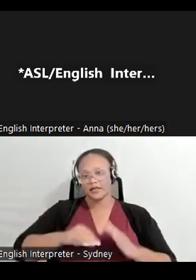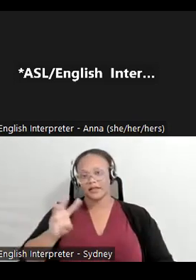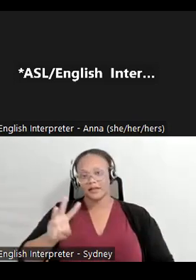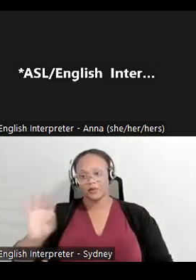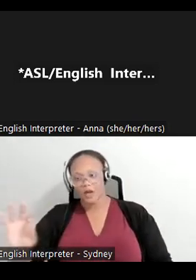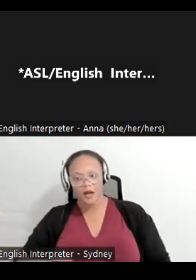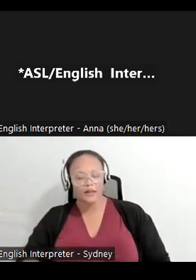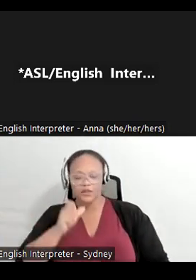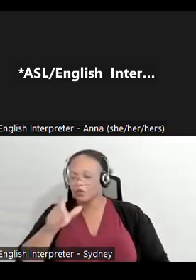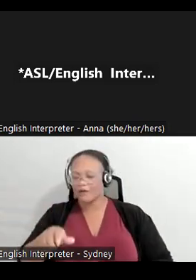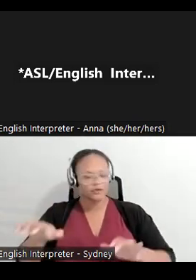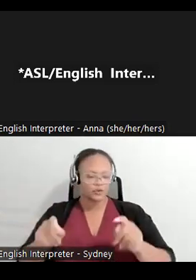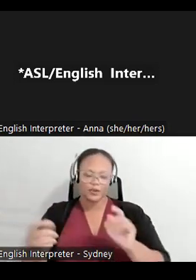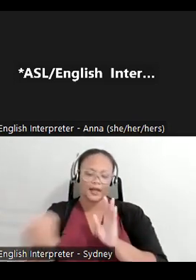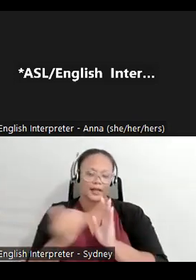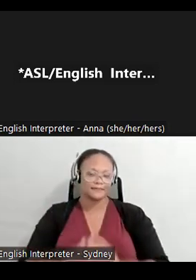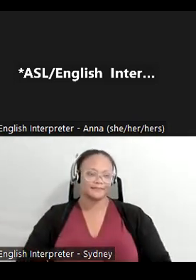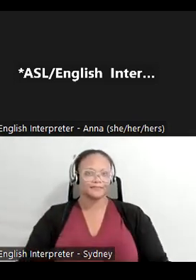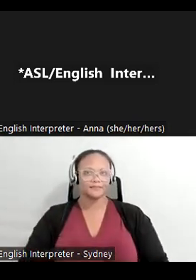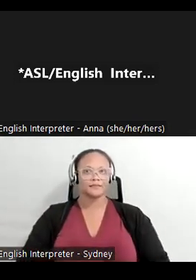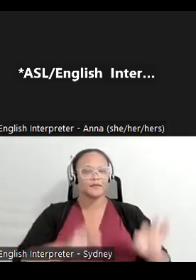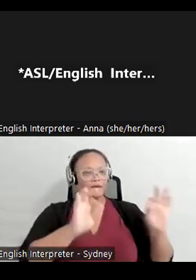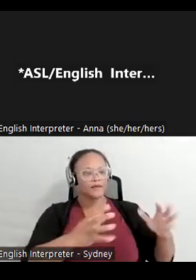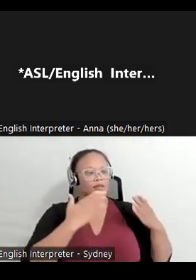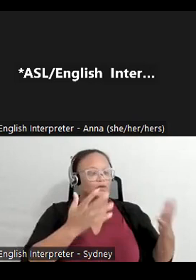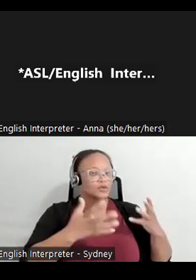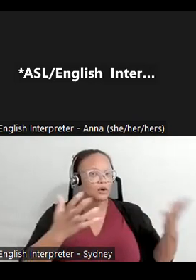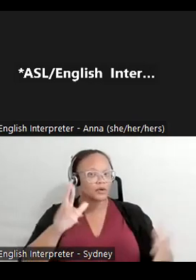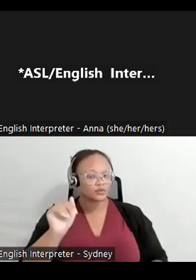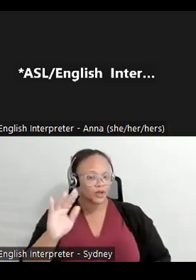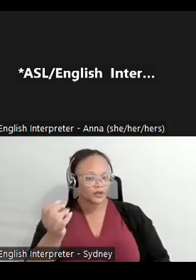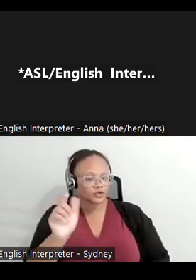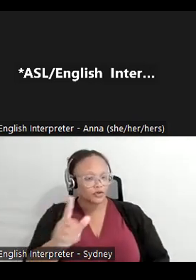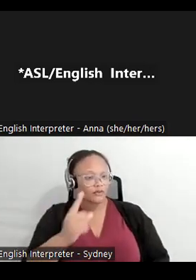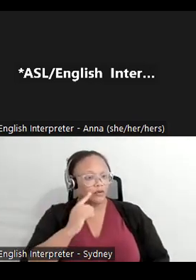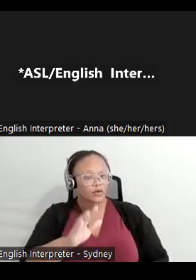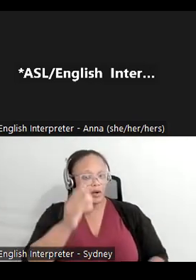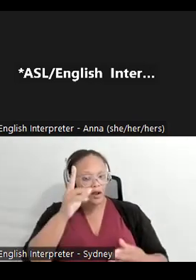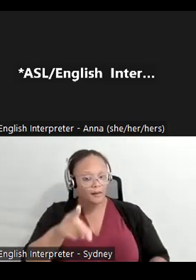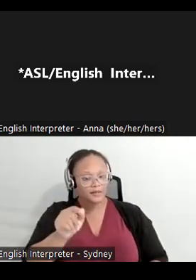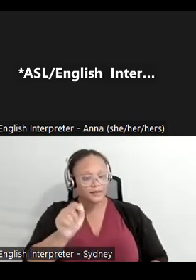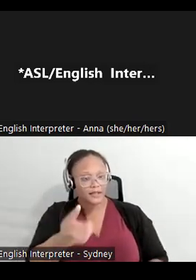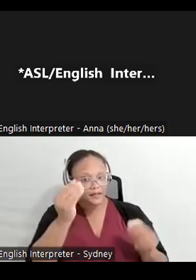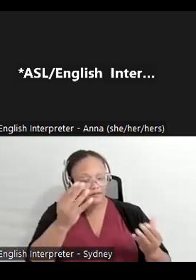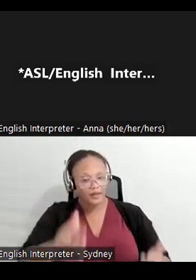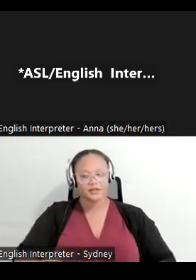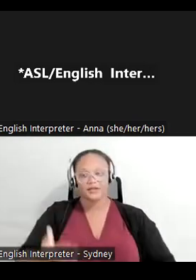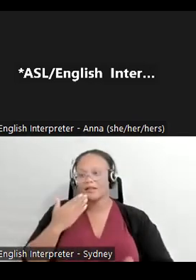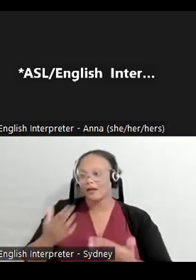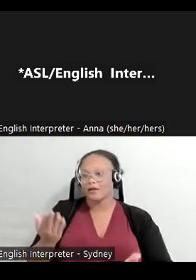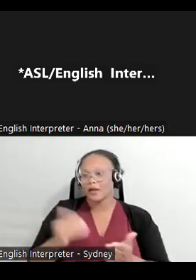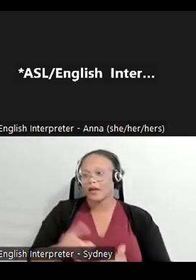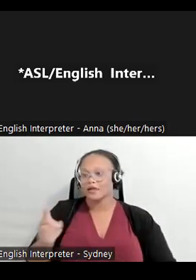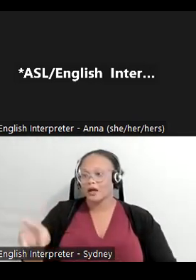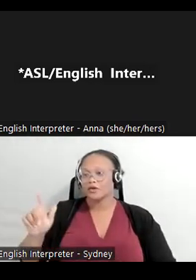have to do it again. Perfect. Thank you so much, Rachel, for the update and information. Again, Dr. Lupe, thank you.